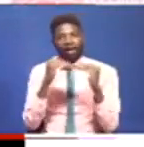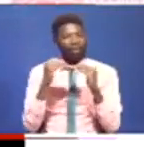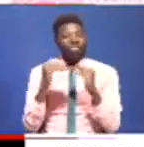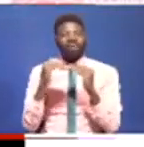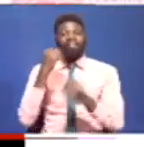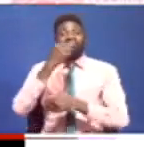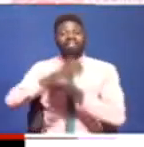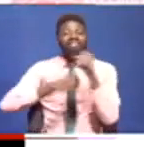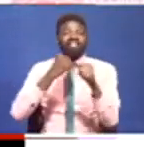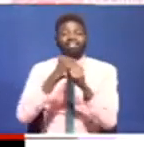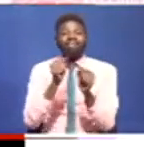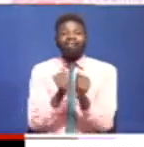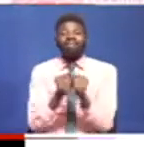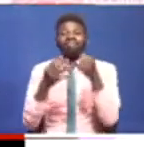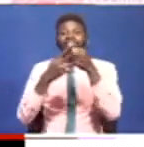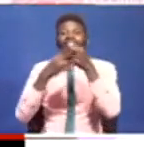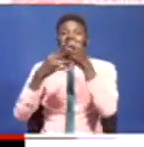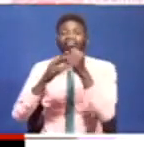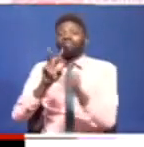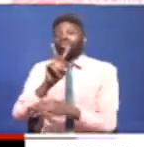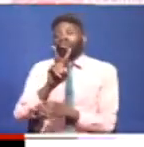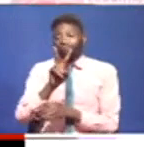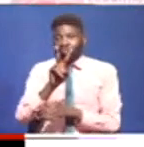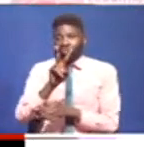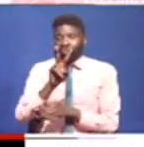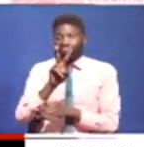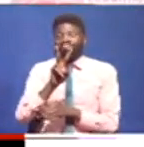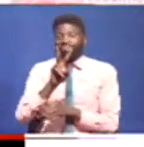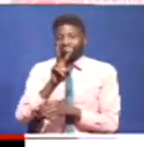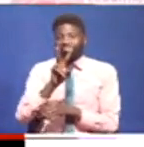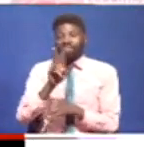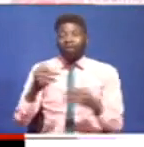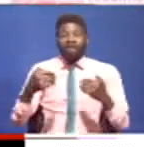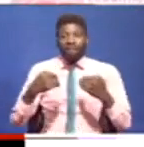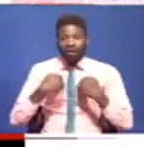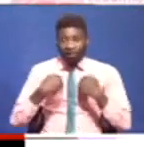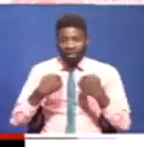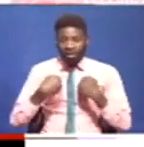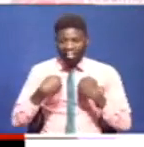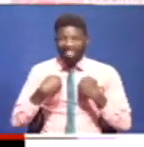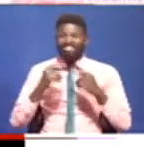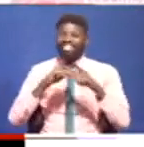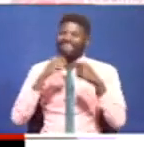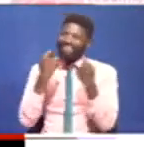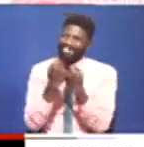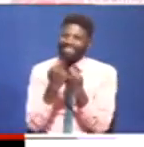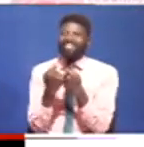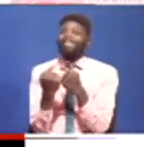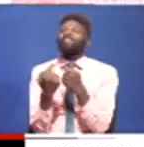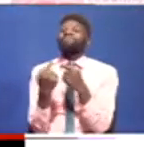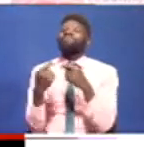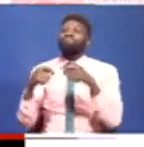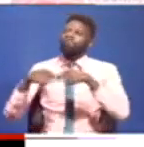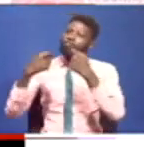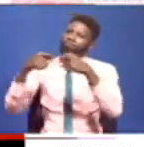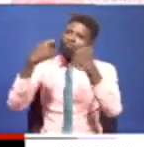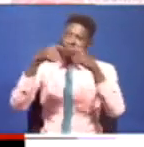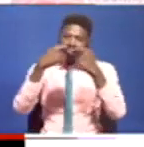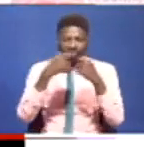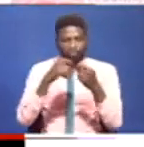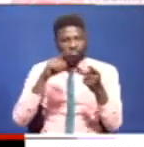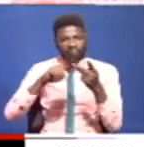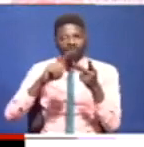1992, have been marked and marred with ethnic violence, increased crime,